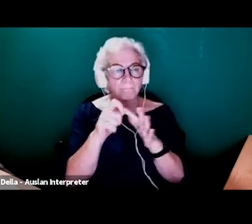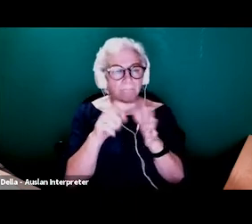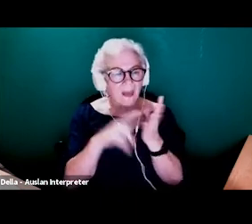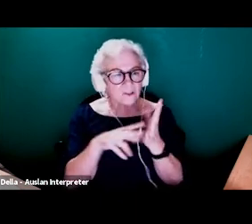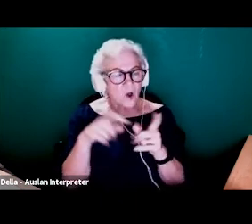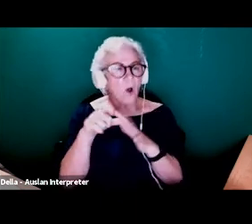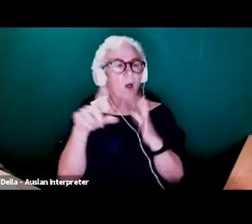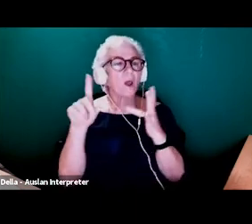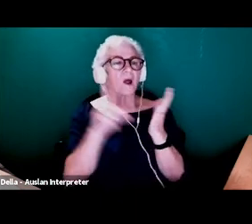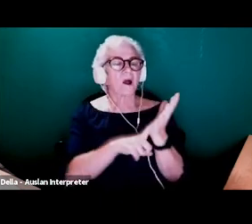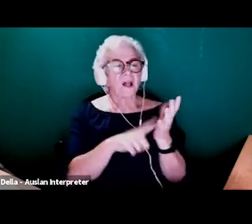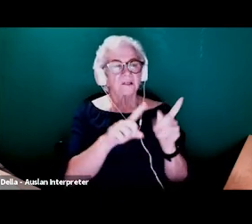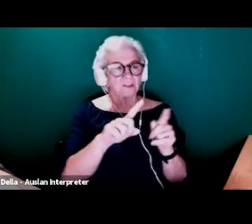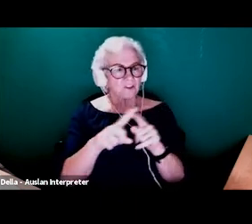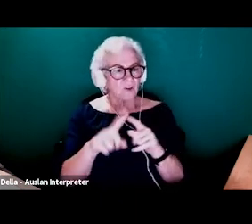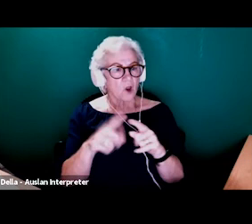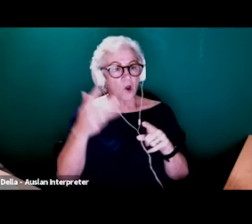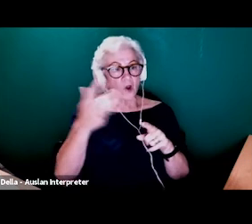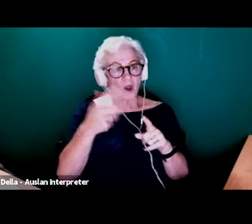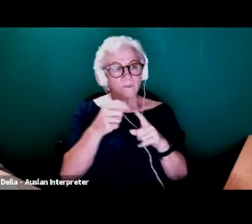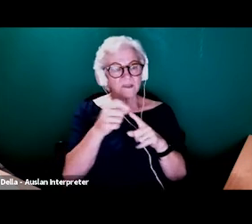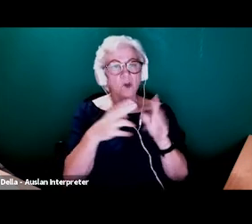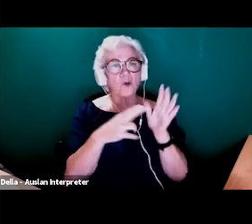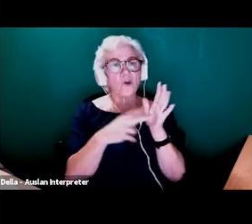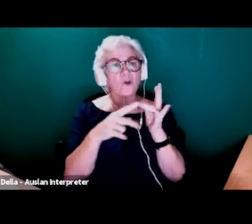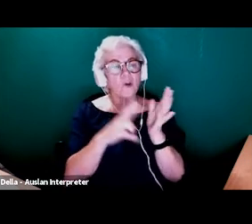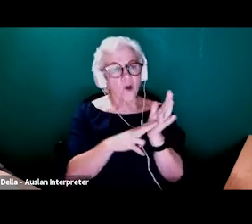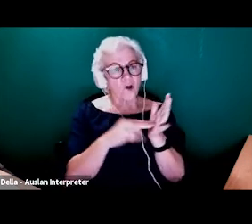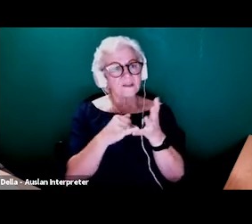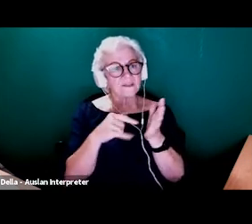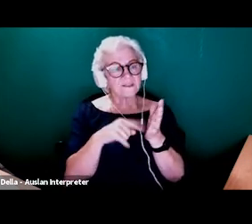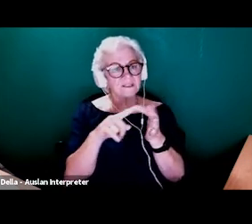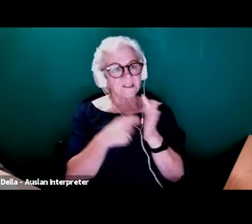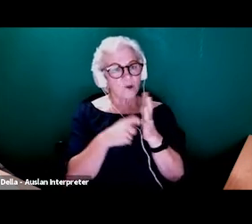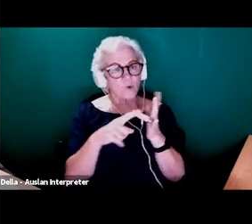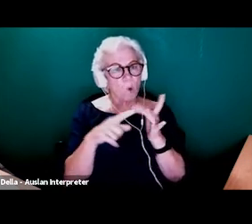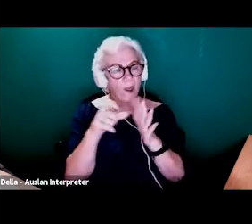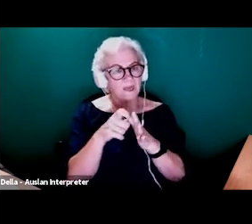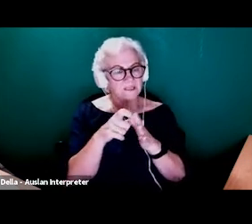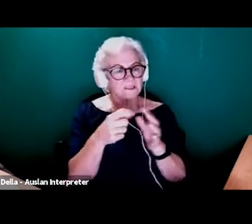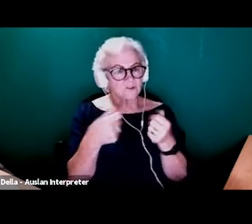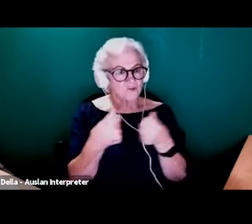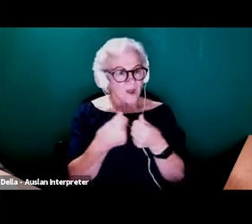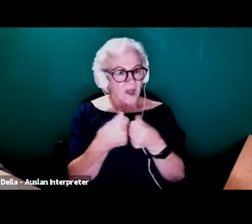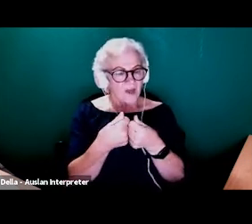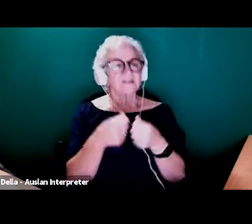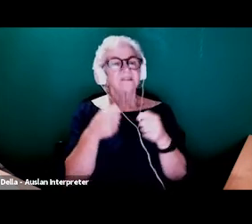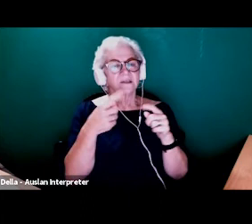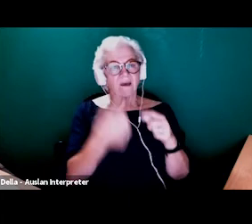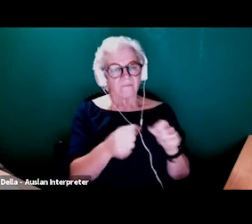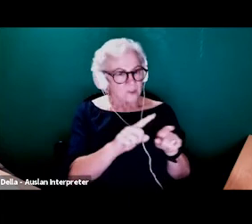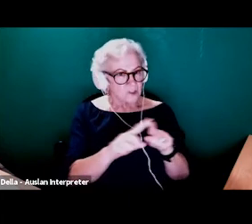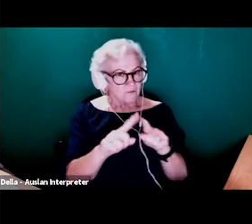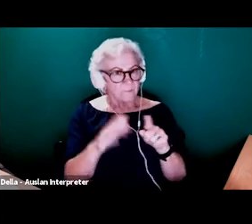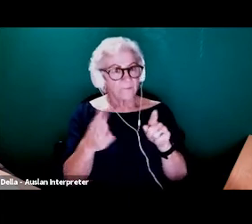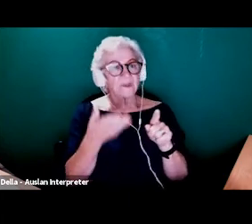pregabalin. 19% used non-steroidal anti-inflammatory drugs, so things such as ibuprofen and celecoxib,